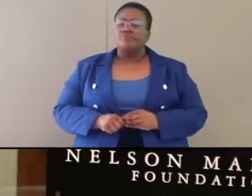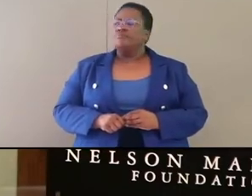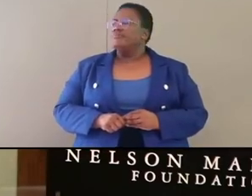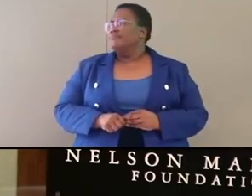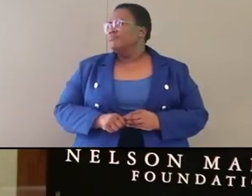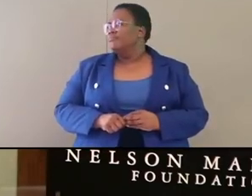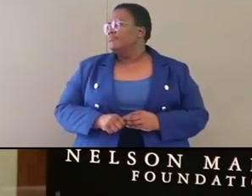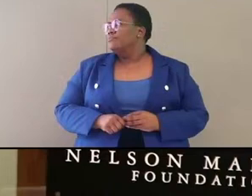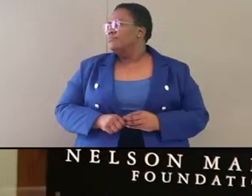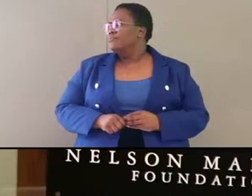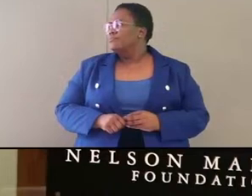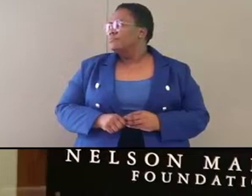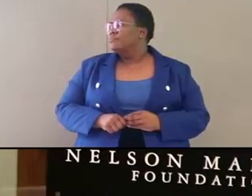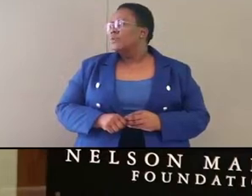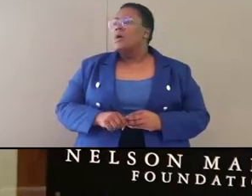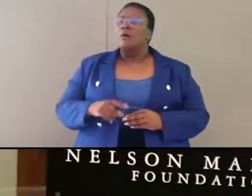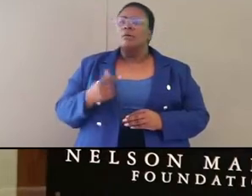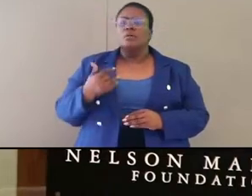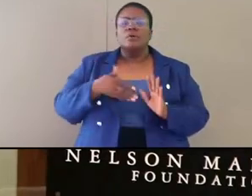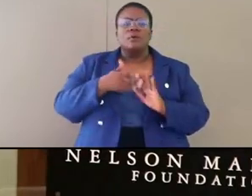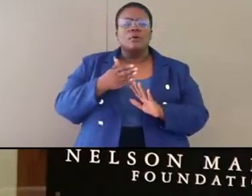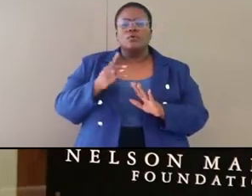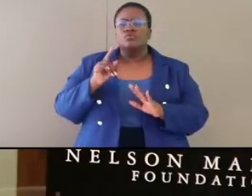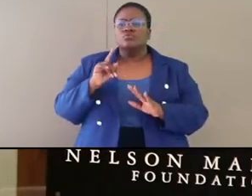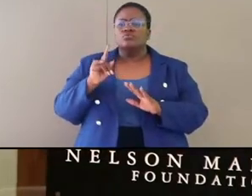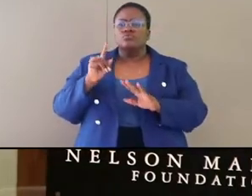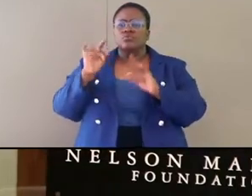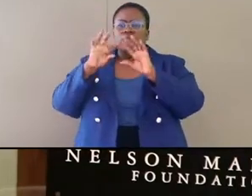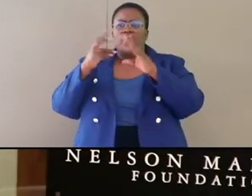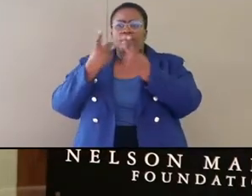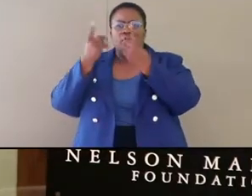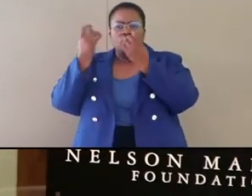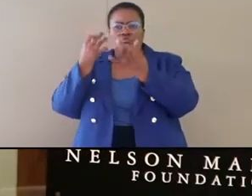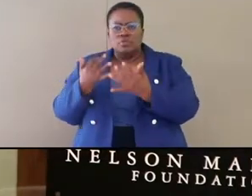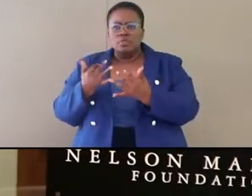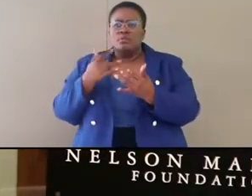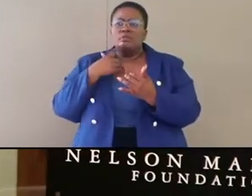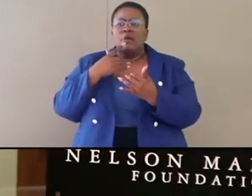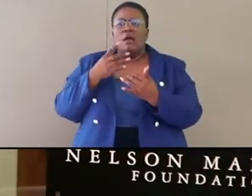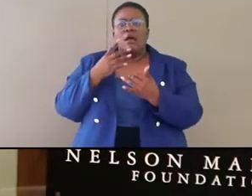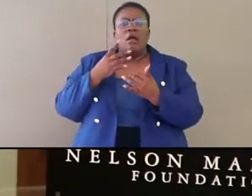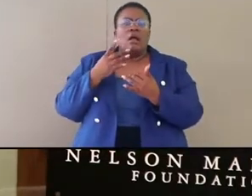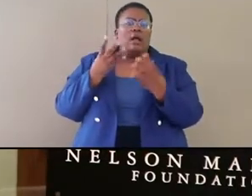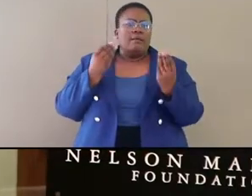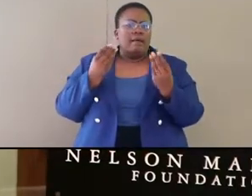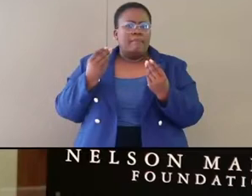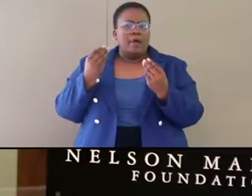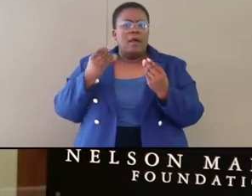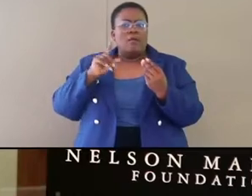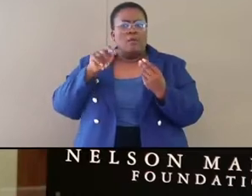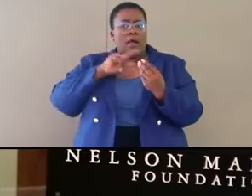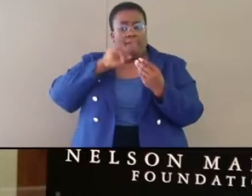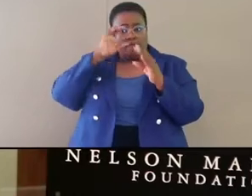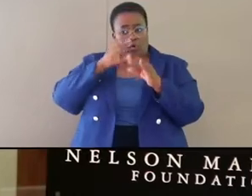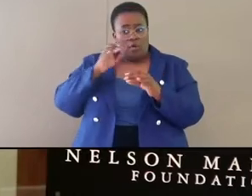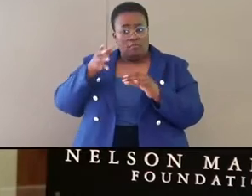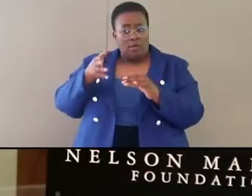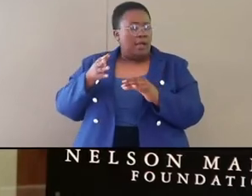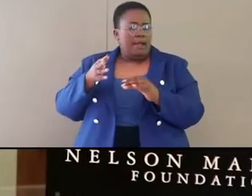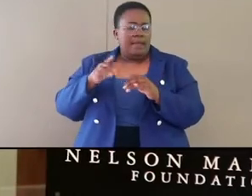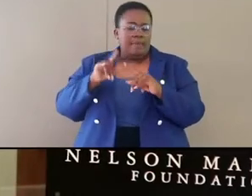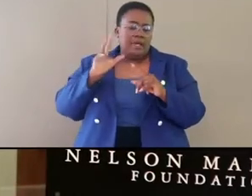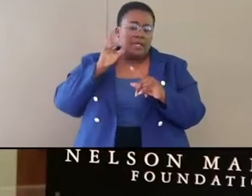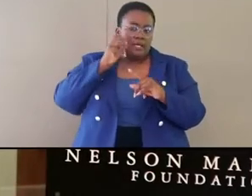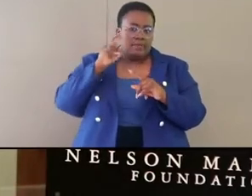going to treasury I go, oh great because then I can put in lots more tables and all the numbers that I can get presented there because that's what they're interested in but actually part of what they need to